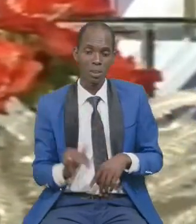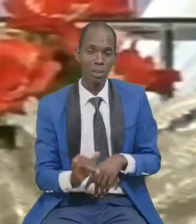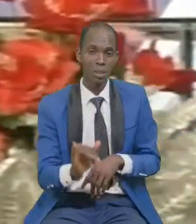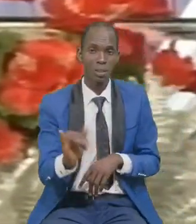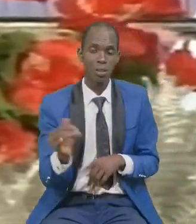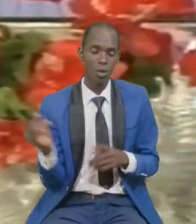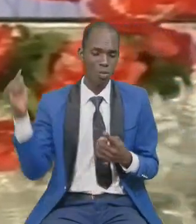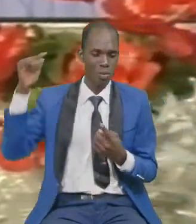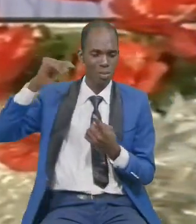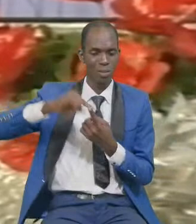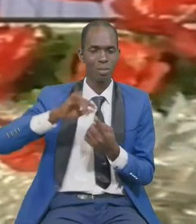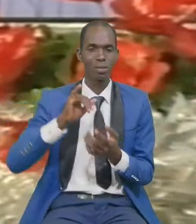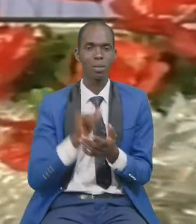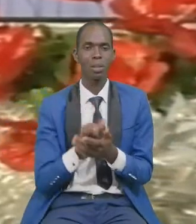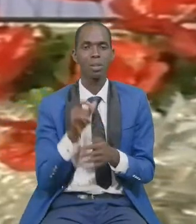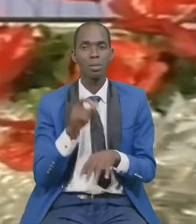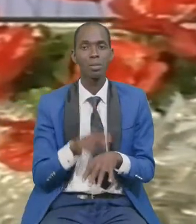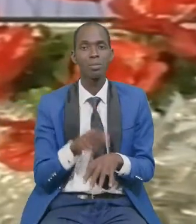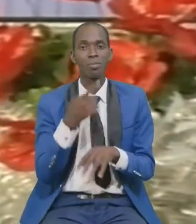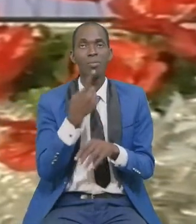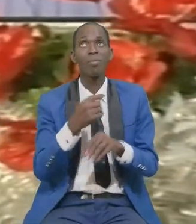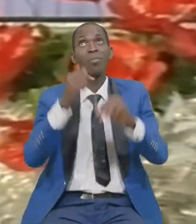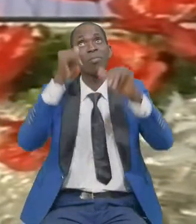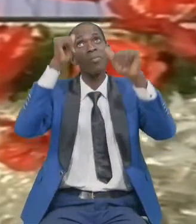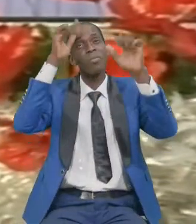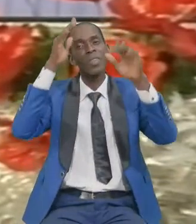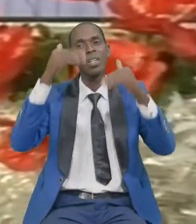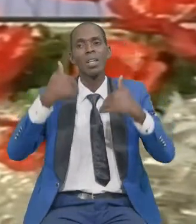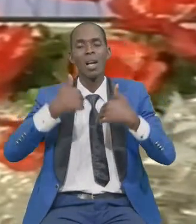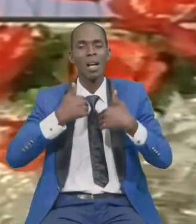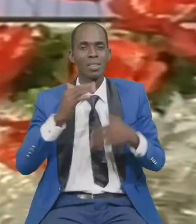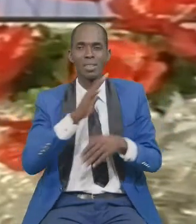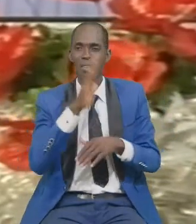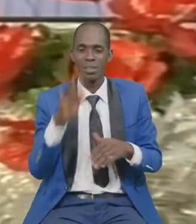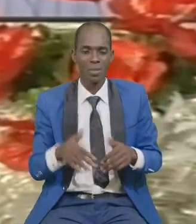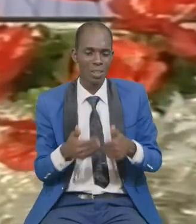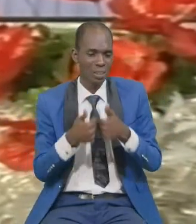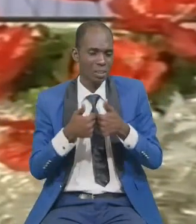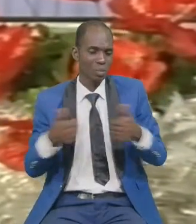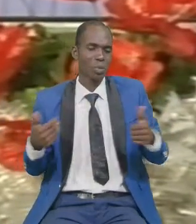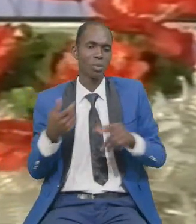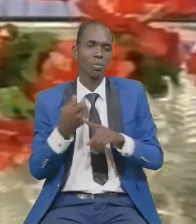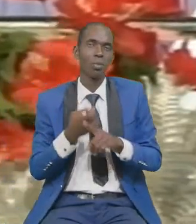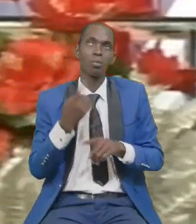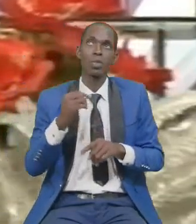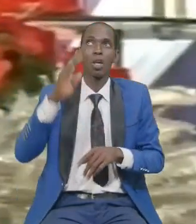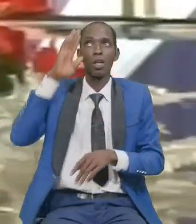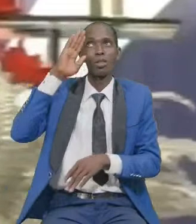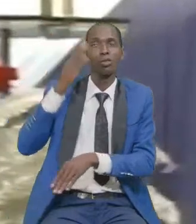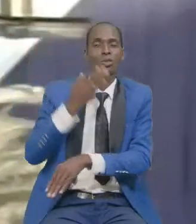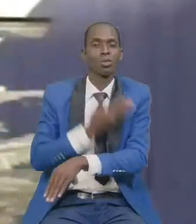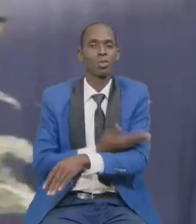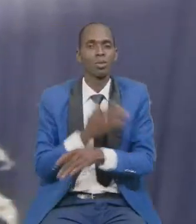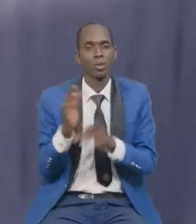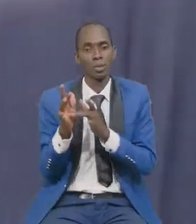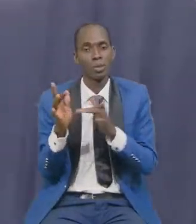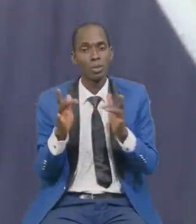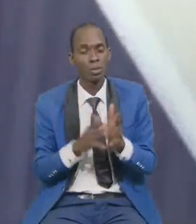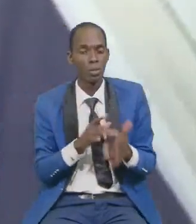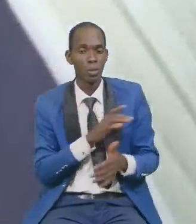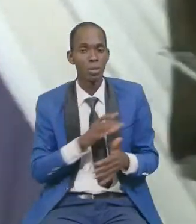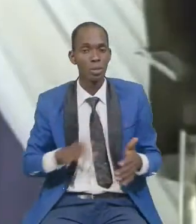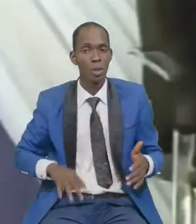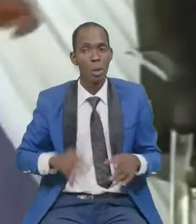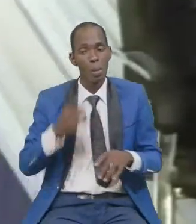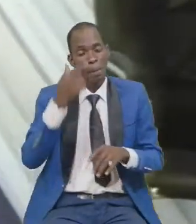until that time, the Father had never separated from the Son. But because